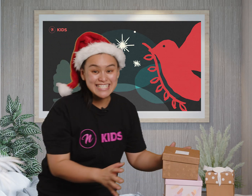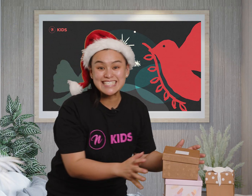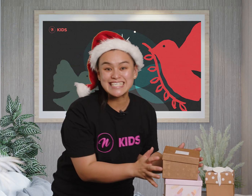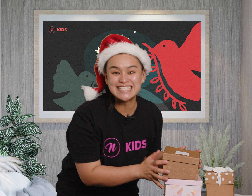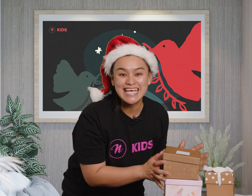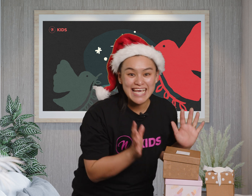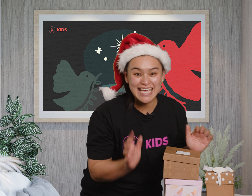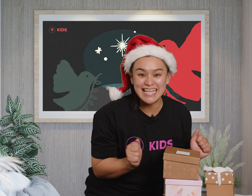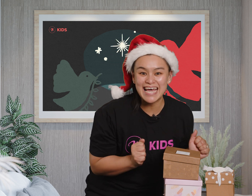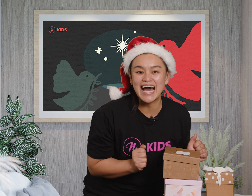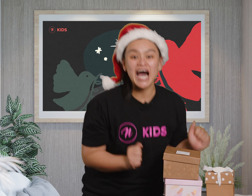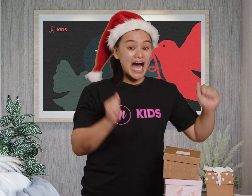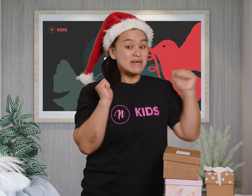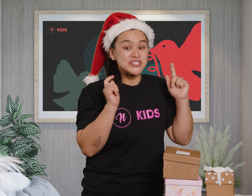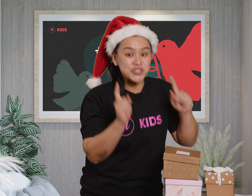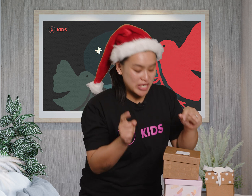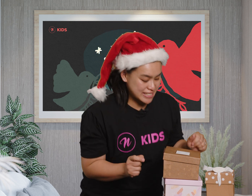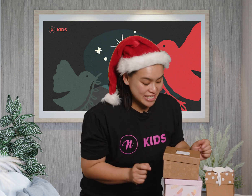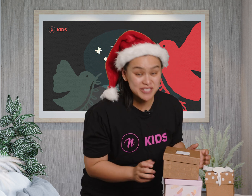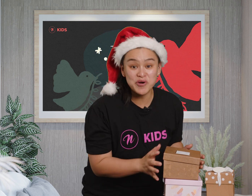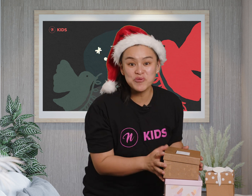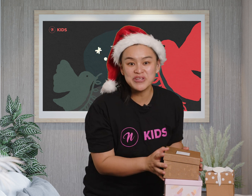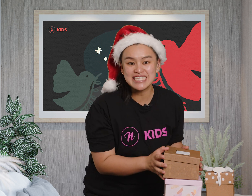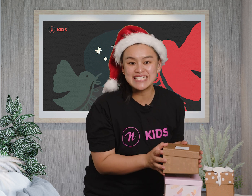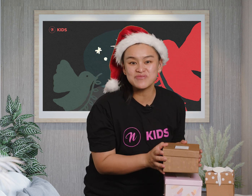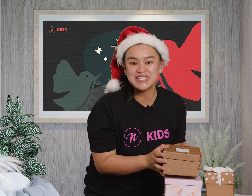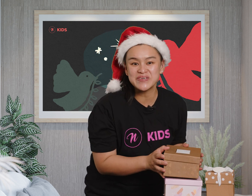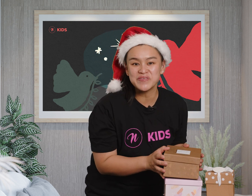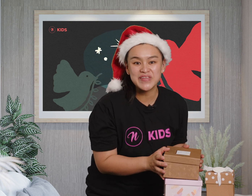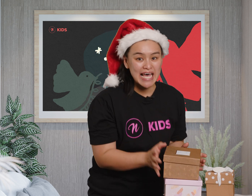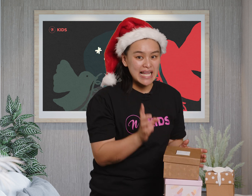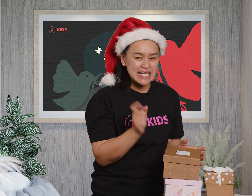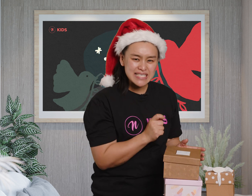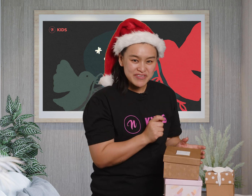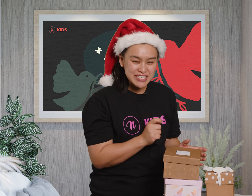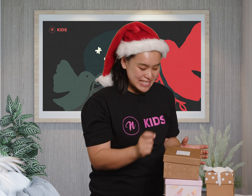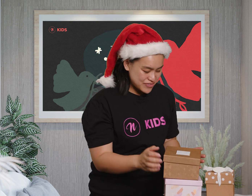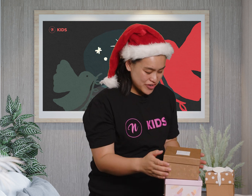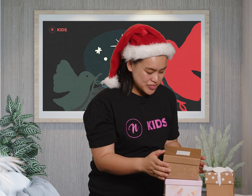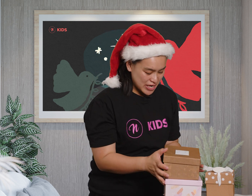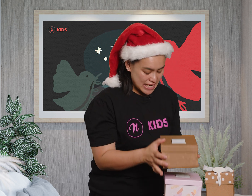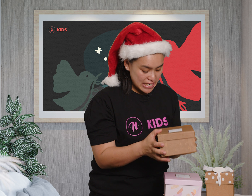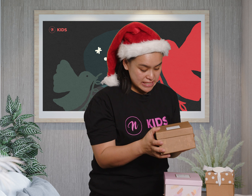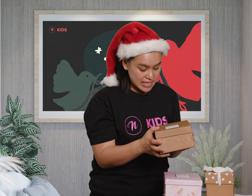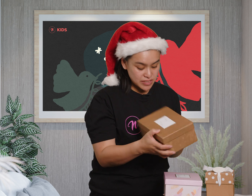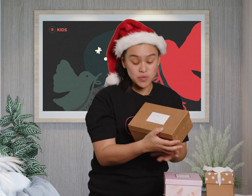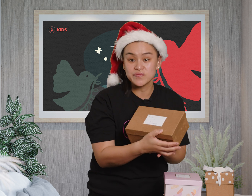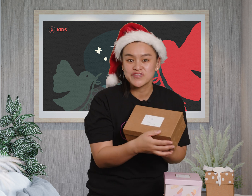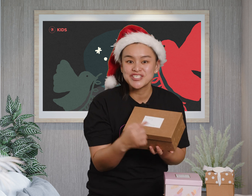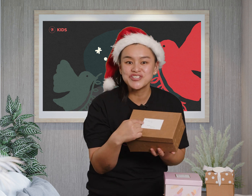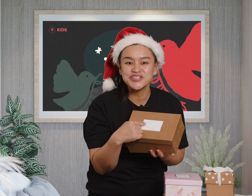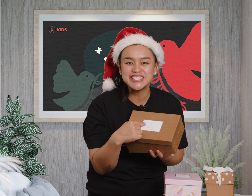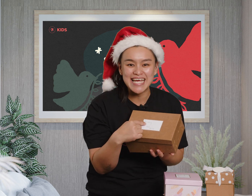Wow, Nations Kids, here they are. I'm so excited to be opening these with you. Let's have a look at this first one. It says,